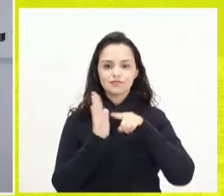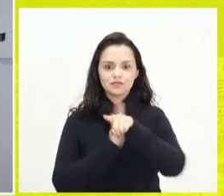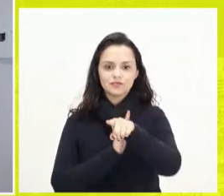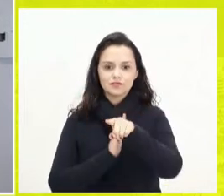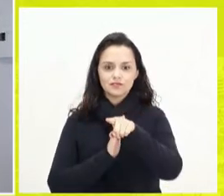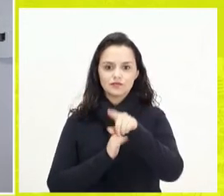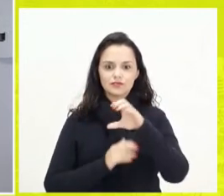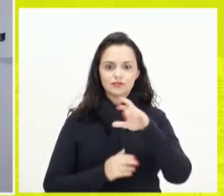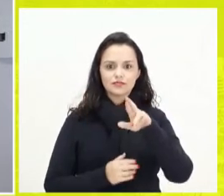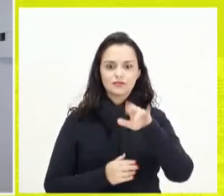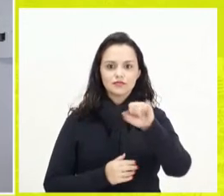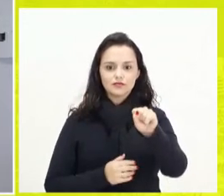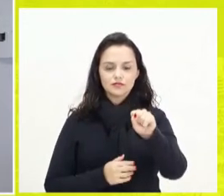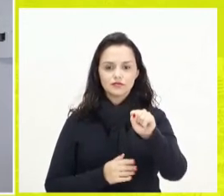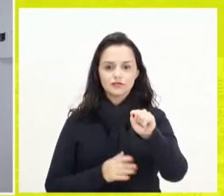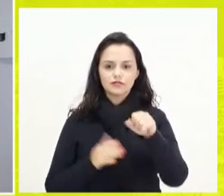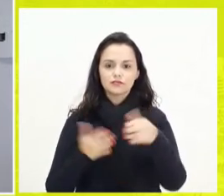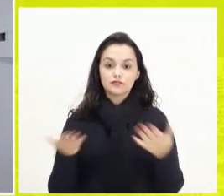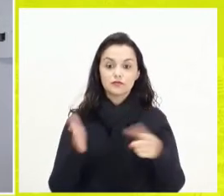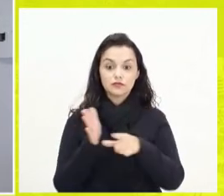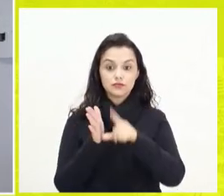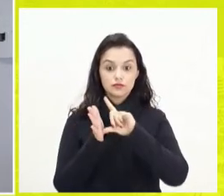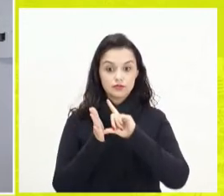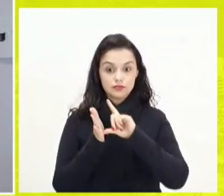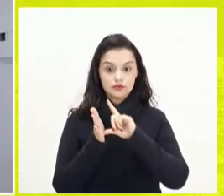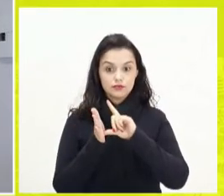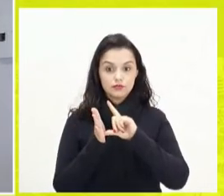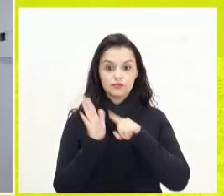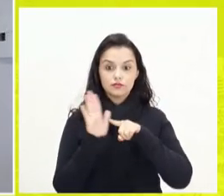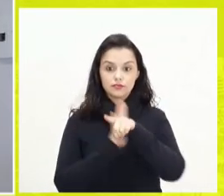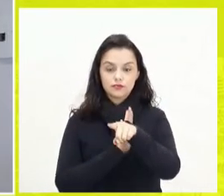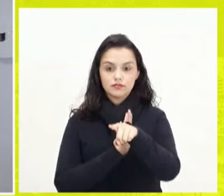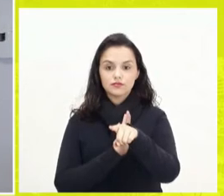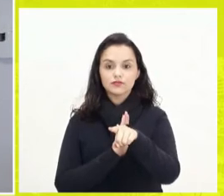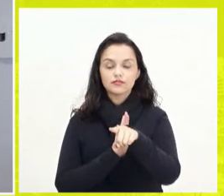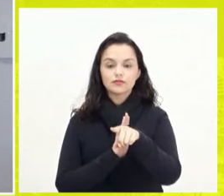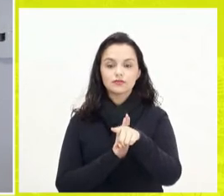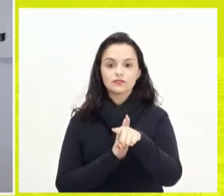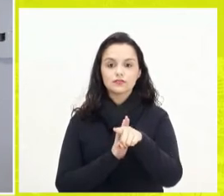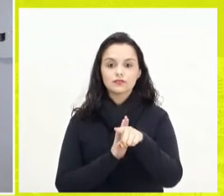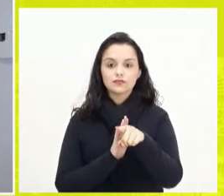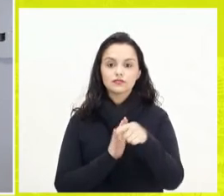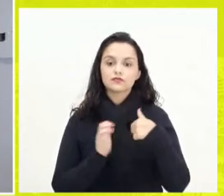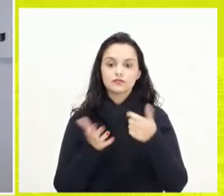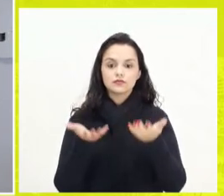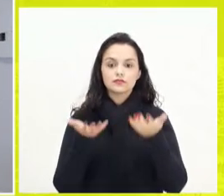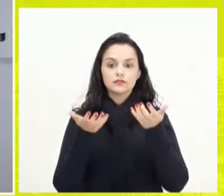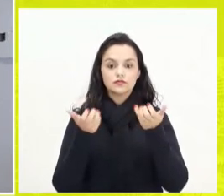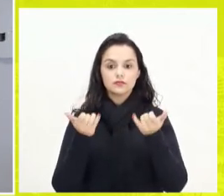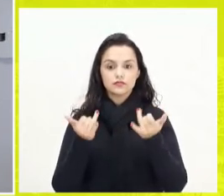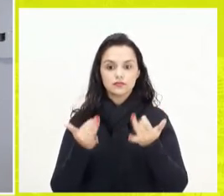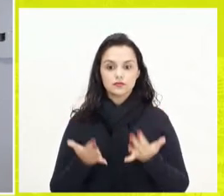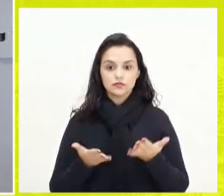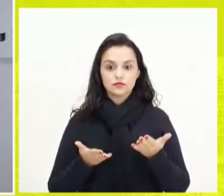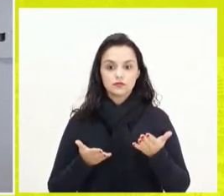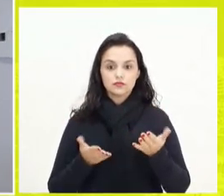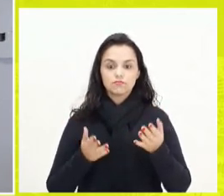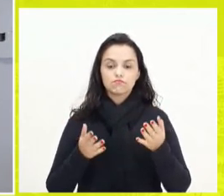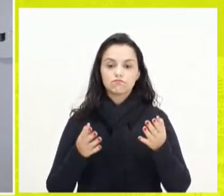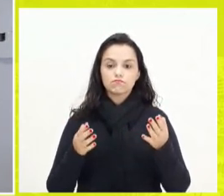i'd like to make a question to chris but before asking the